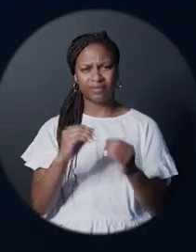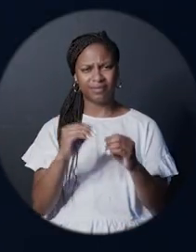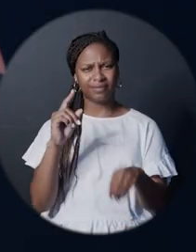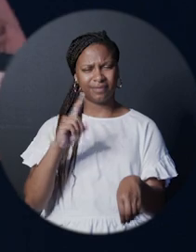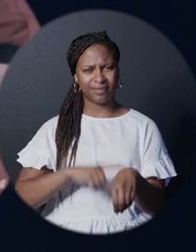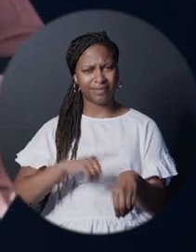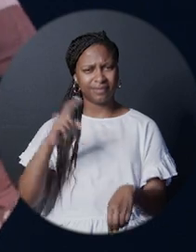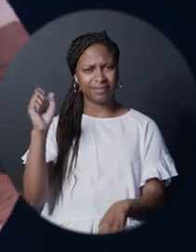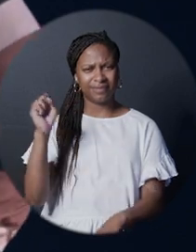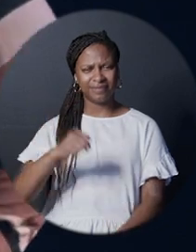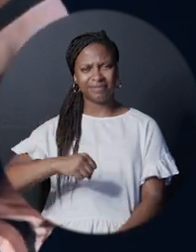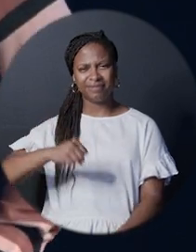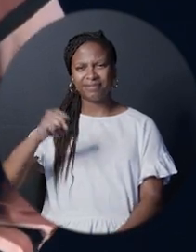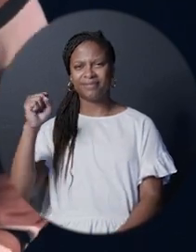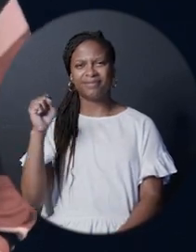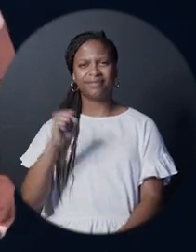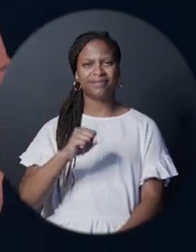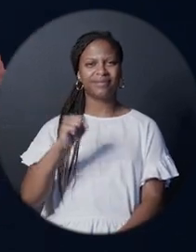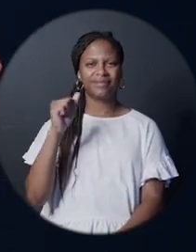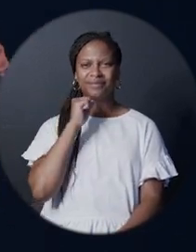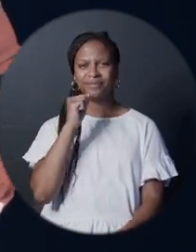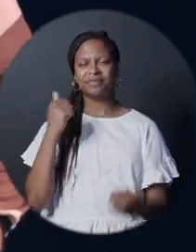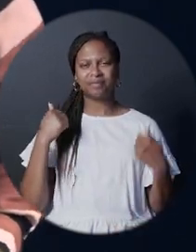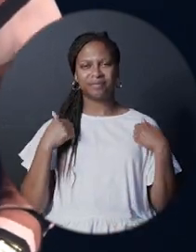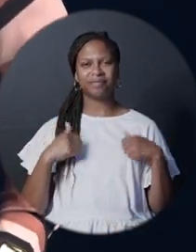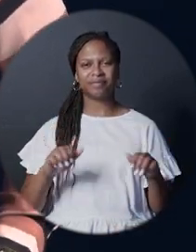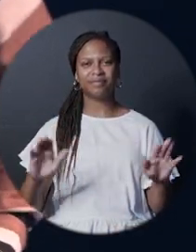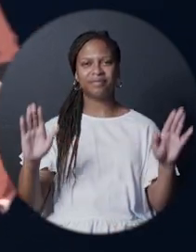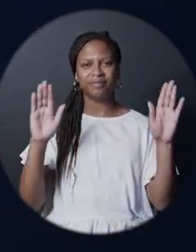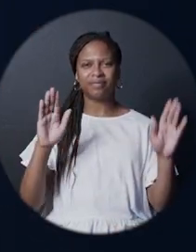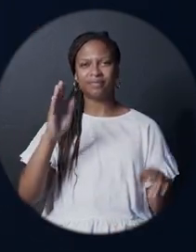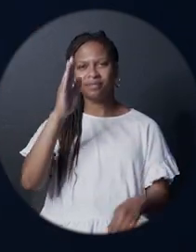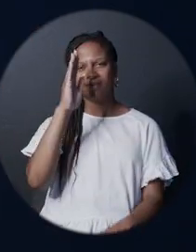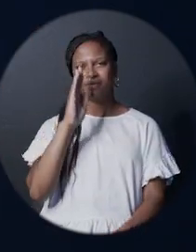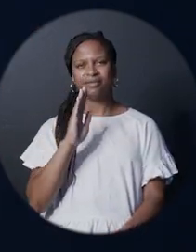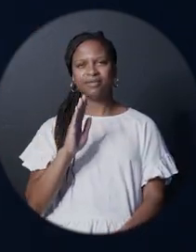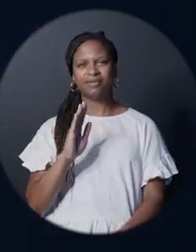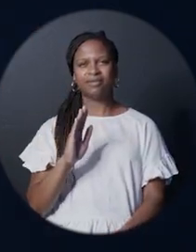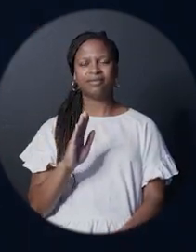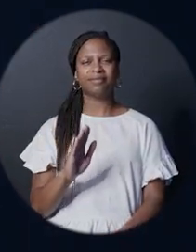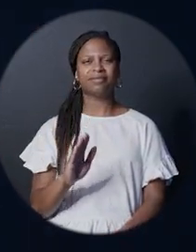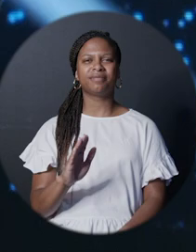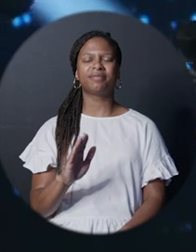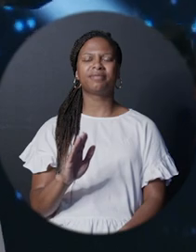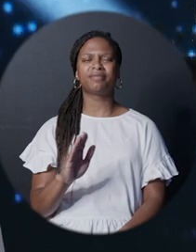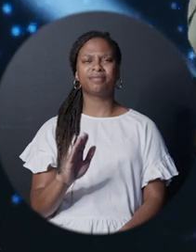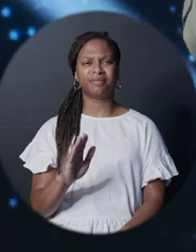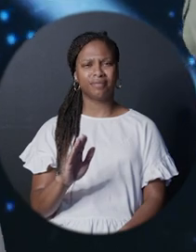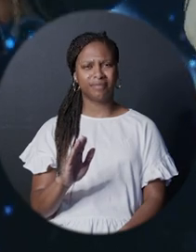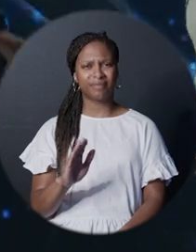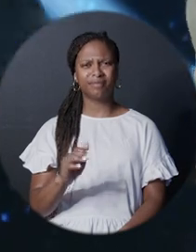One more time, yeah. Don't give up on God.